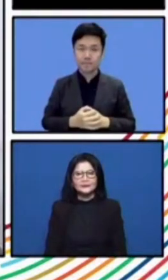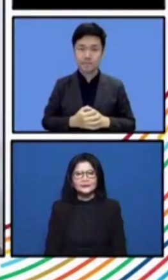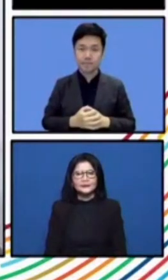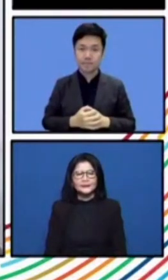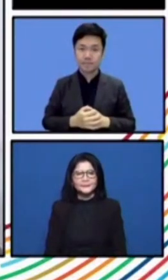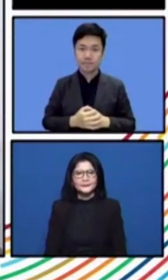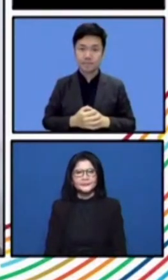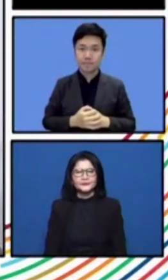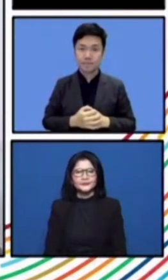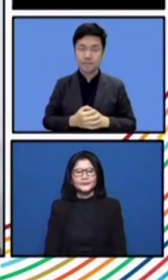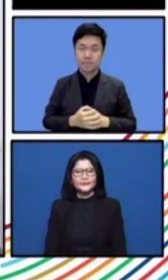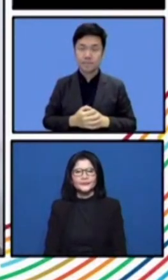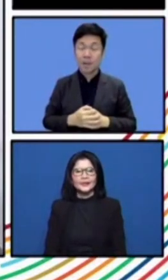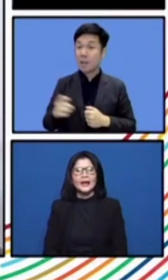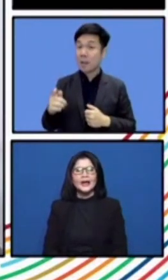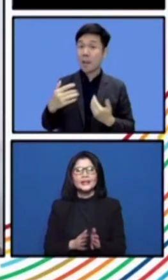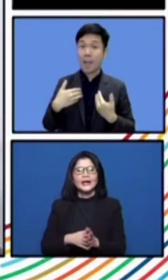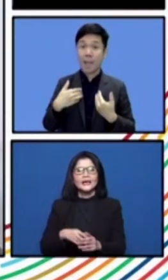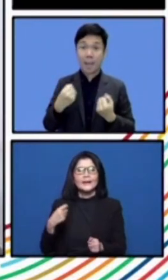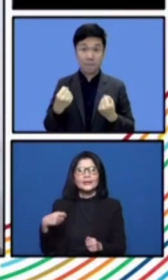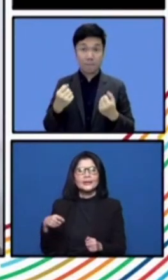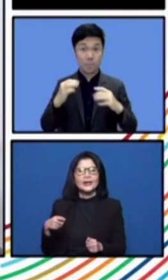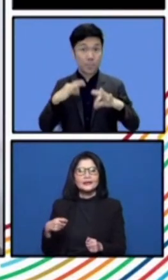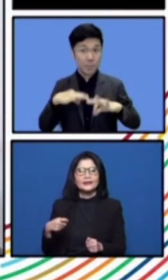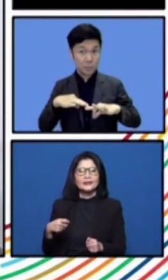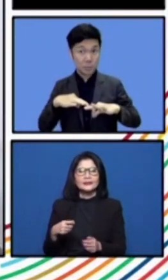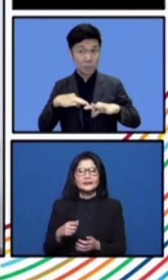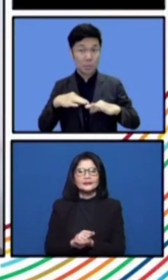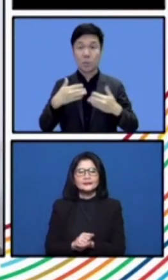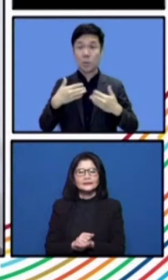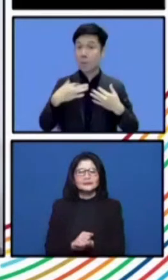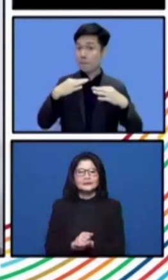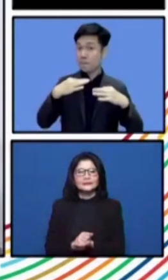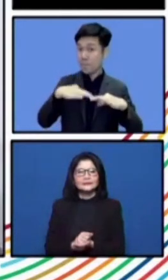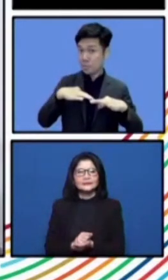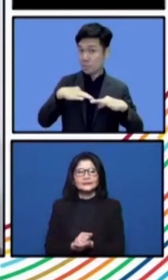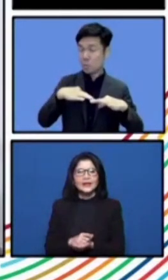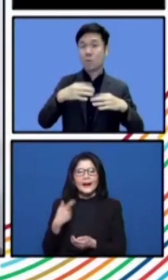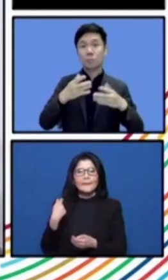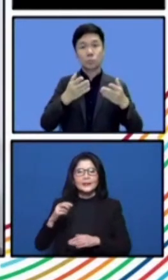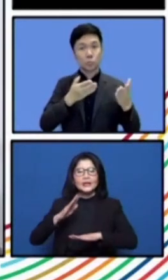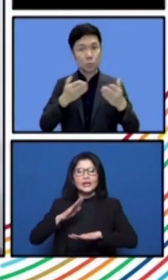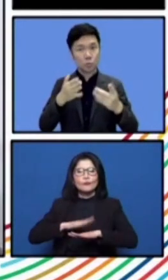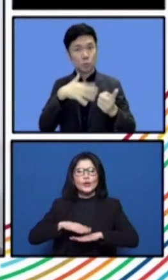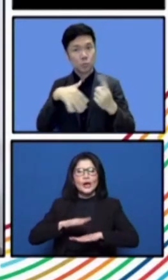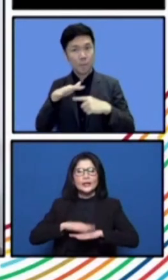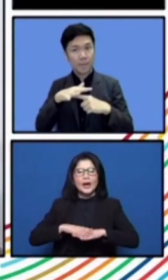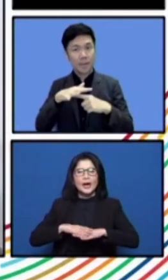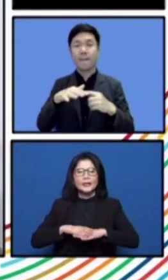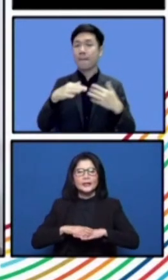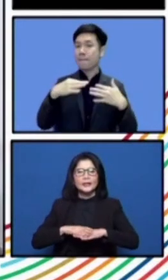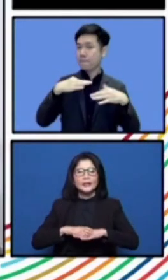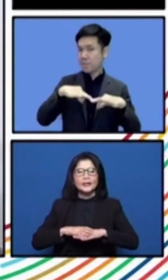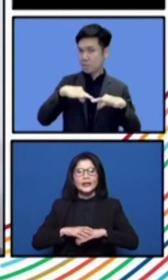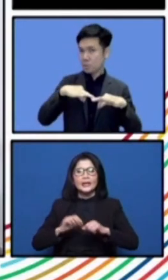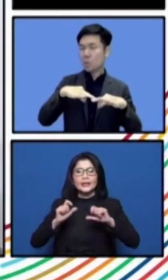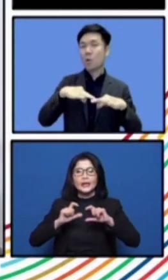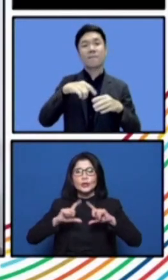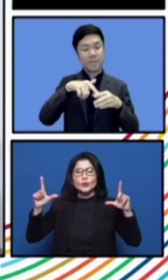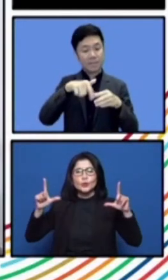and Human Services minister of culture and internal affairs minister of national resources and Congress